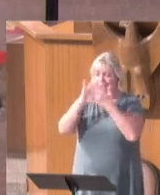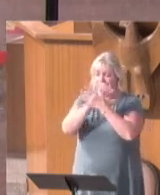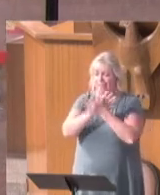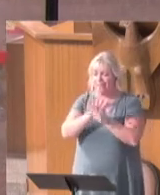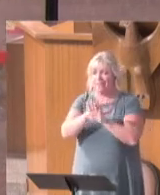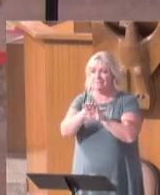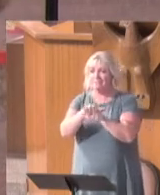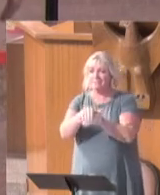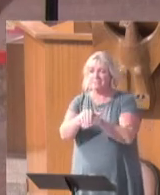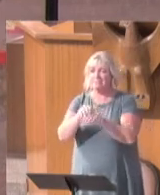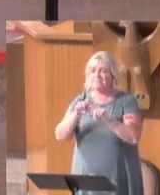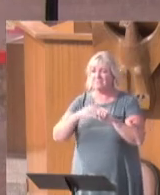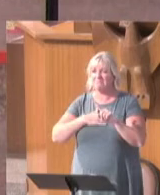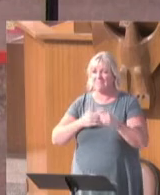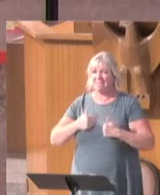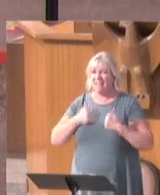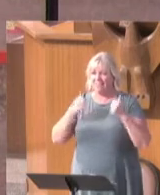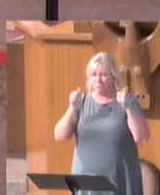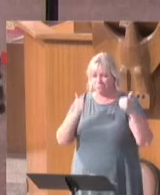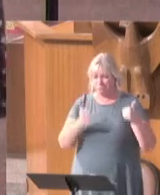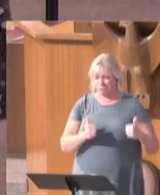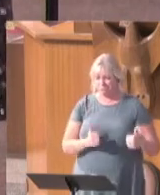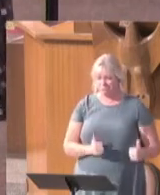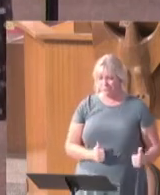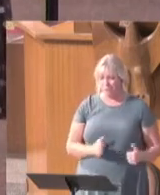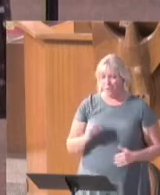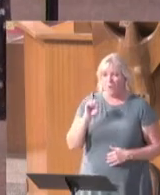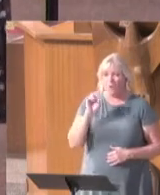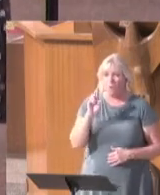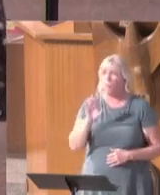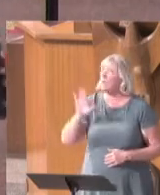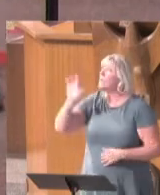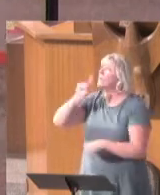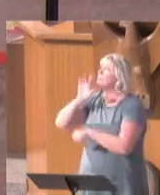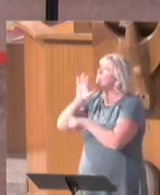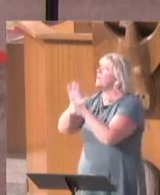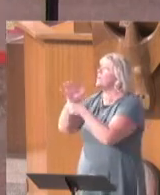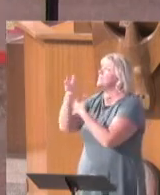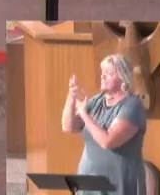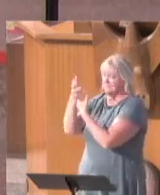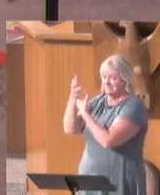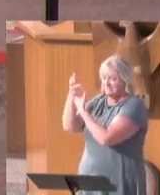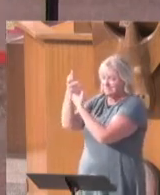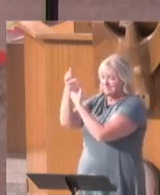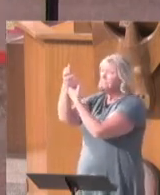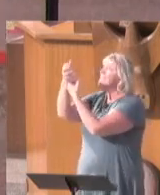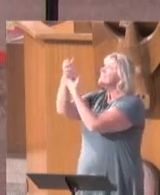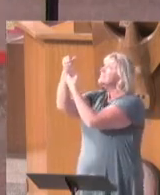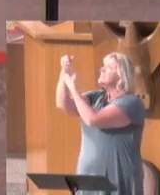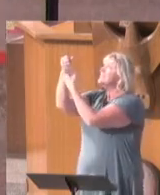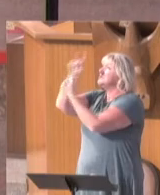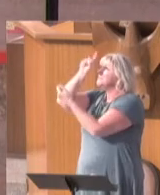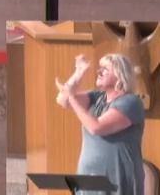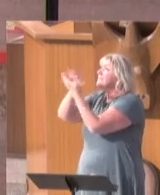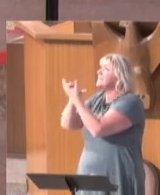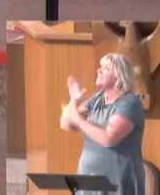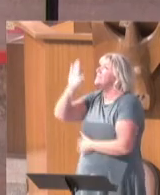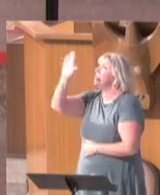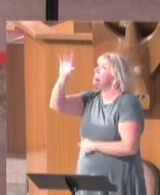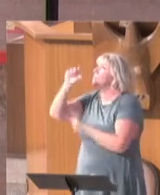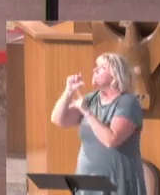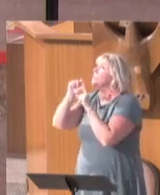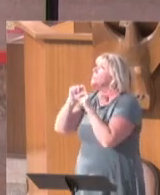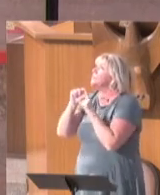sweet demise? Or can I hold on to your promises and stand firm